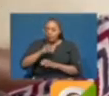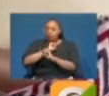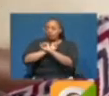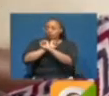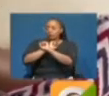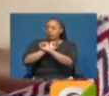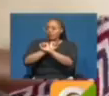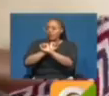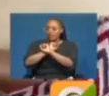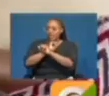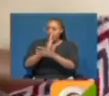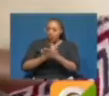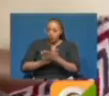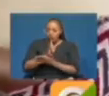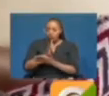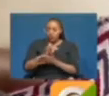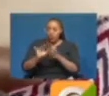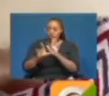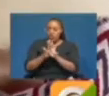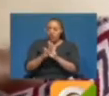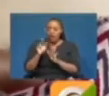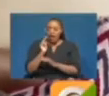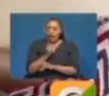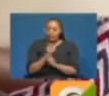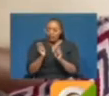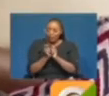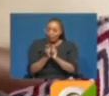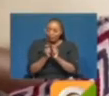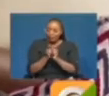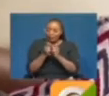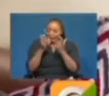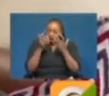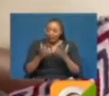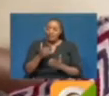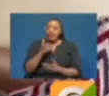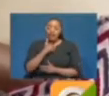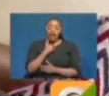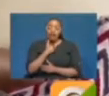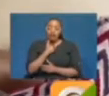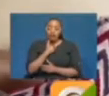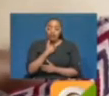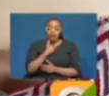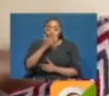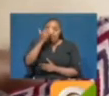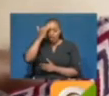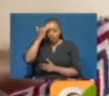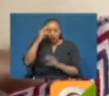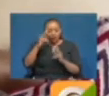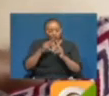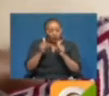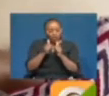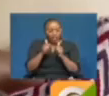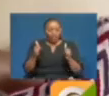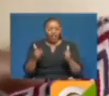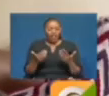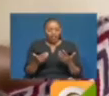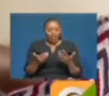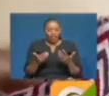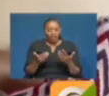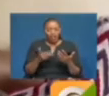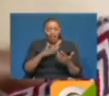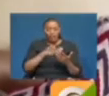protect by law. We are in pain, and they know that. I